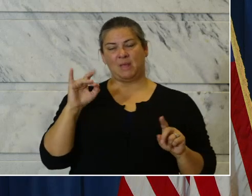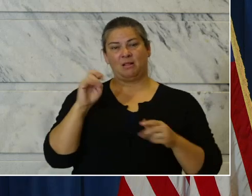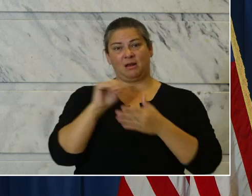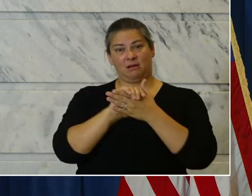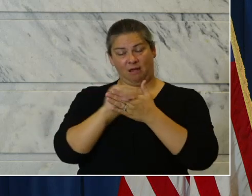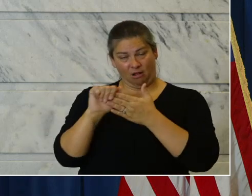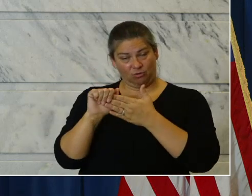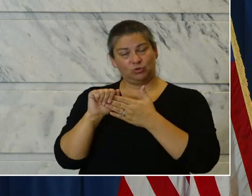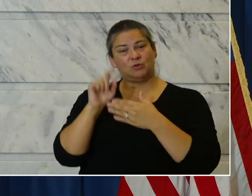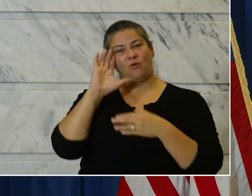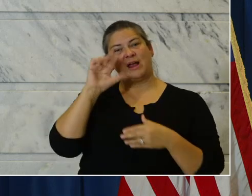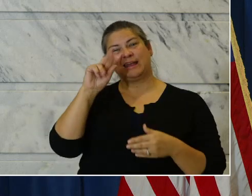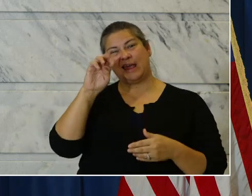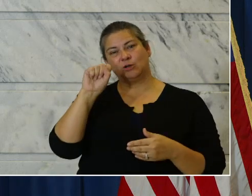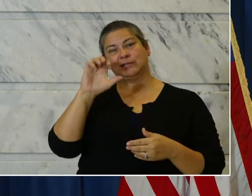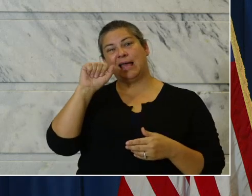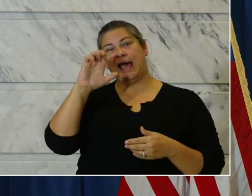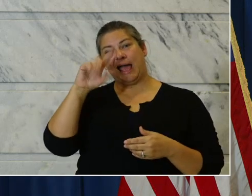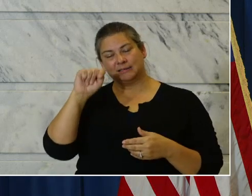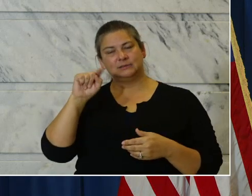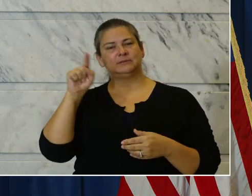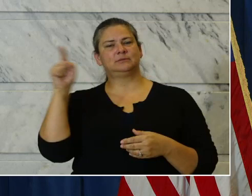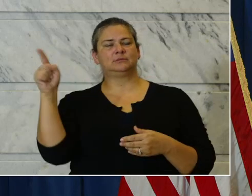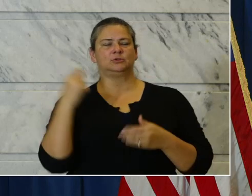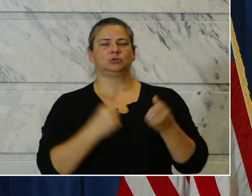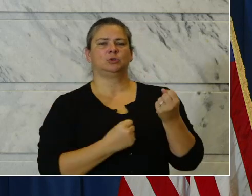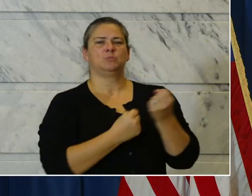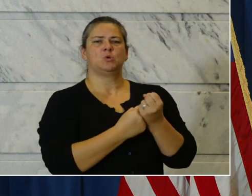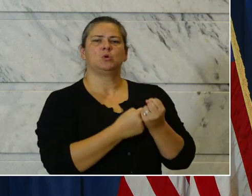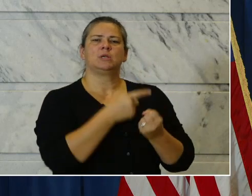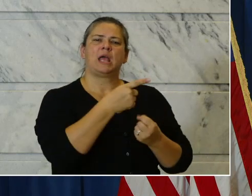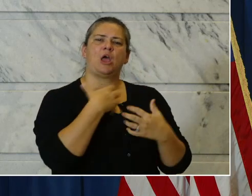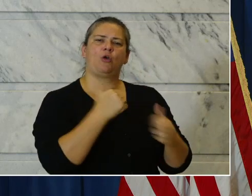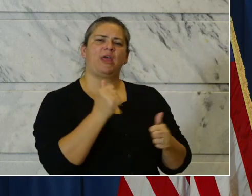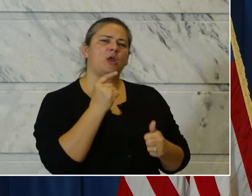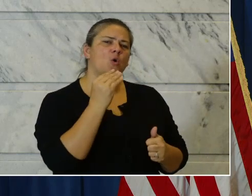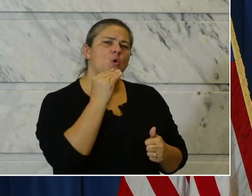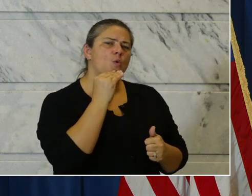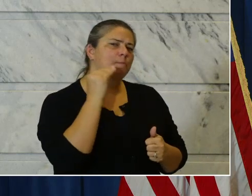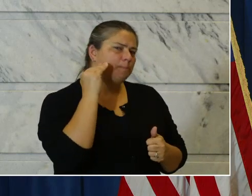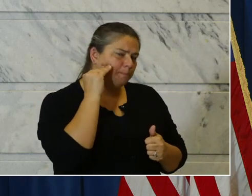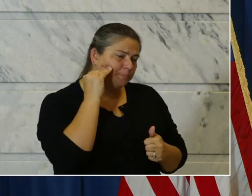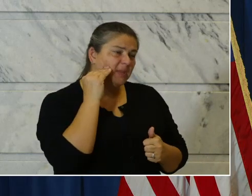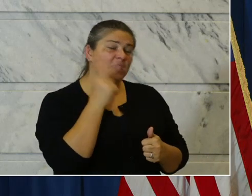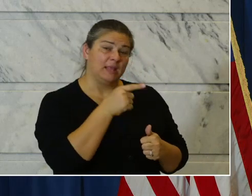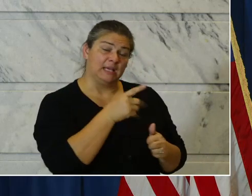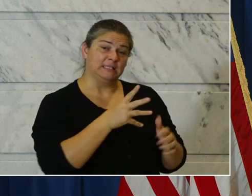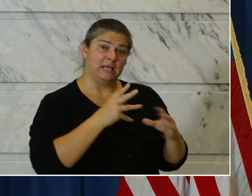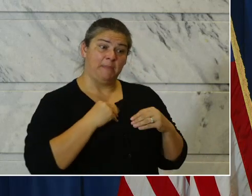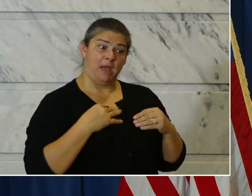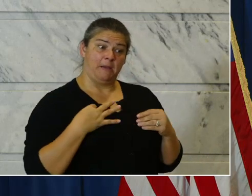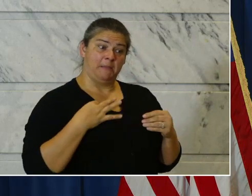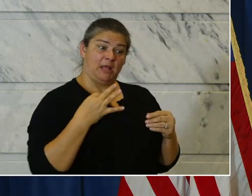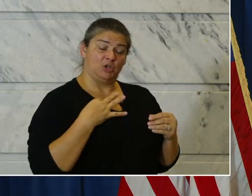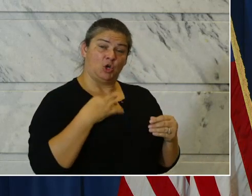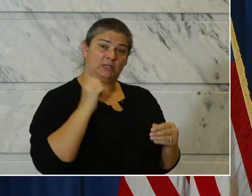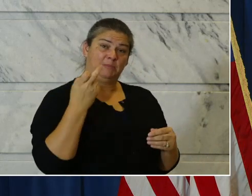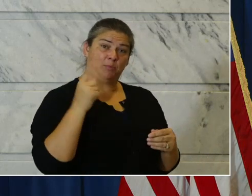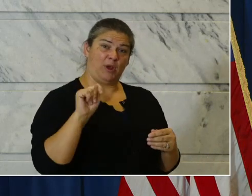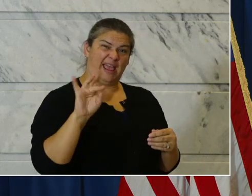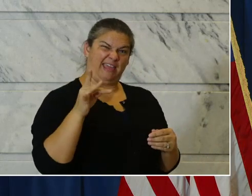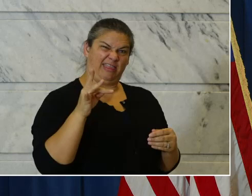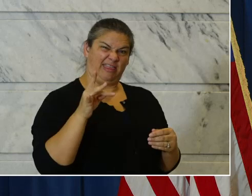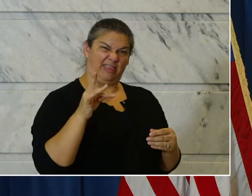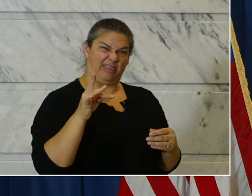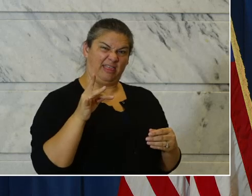dollars to support the Healthy at Home Eviction Relief Fund. It began accepting applications on September the 8th, so we're just